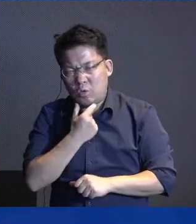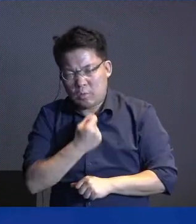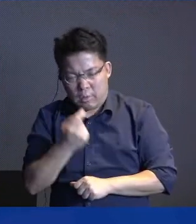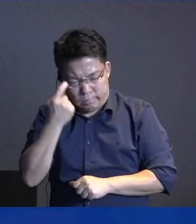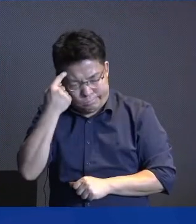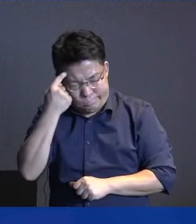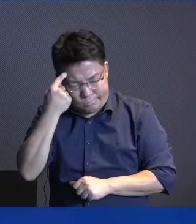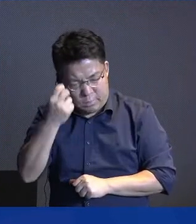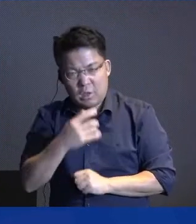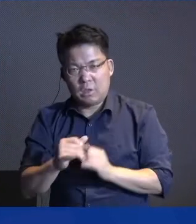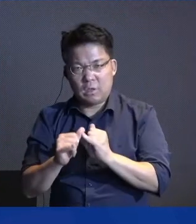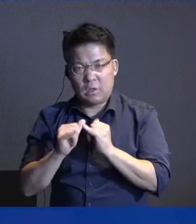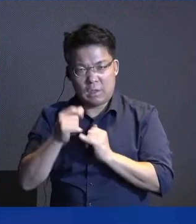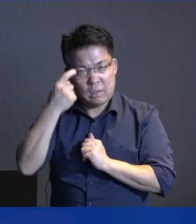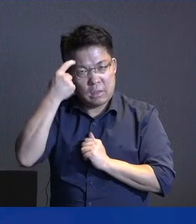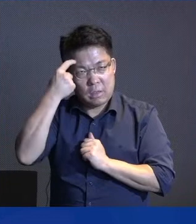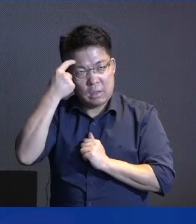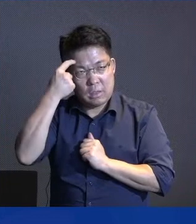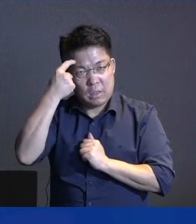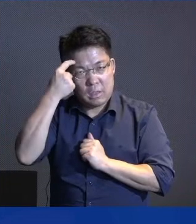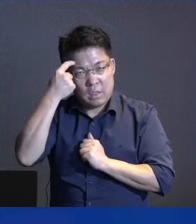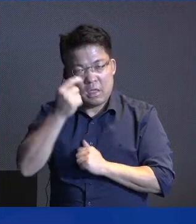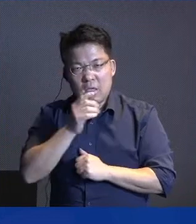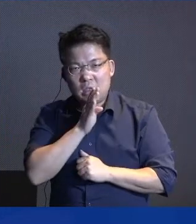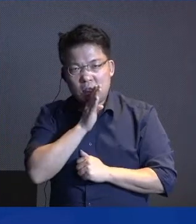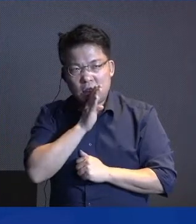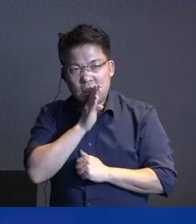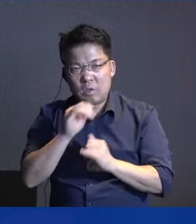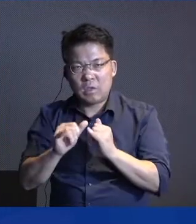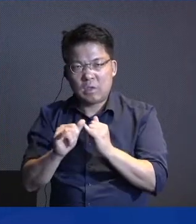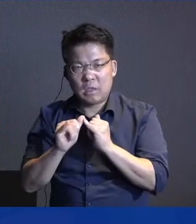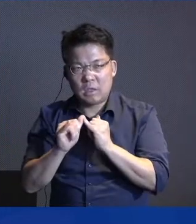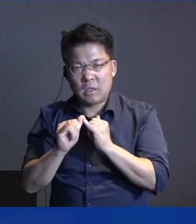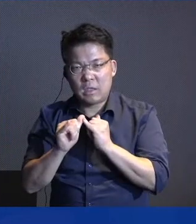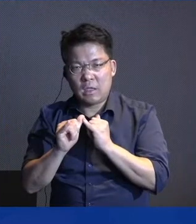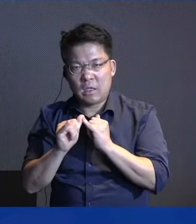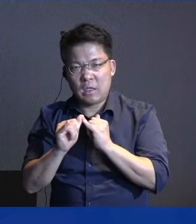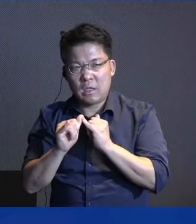critical antecedent or warning sign for the suicide attempt.